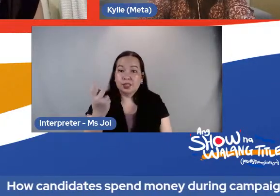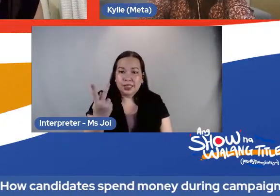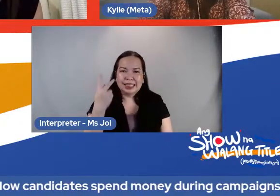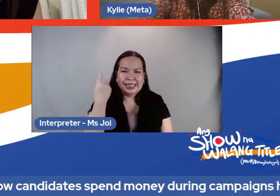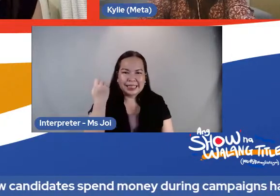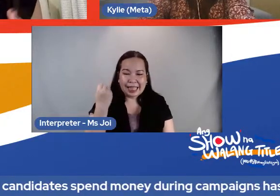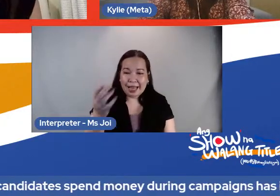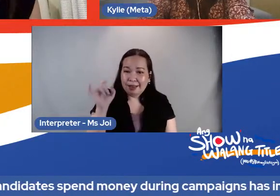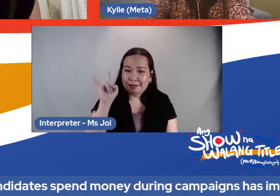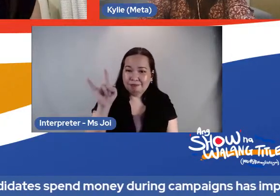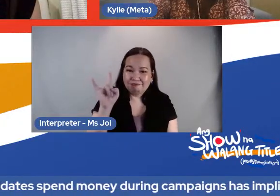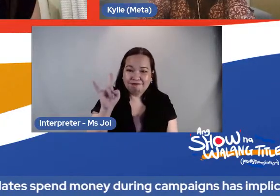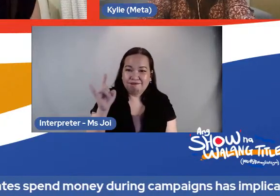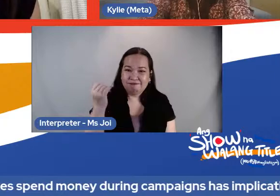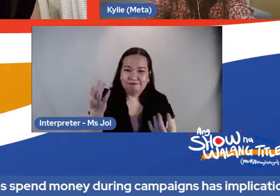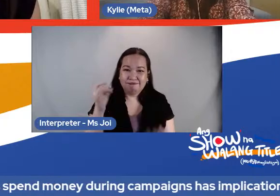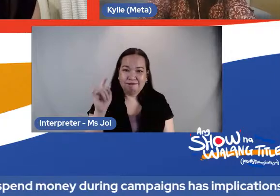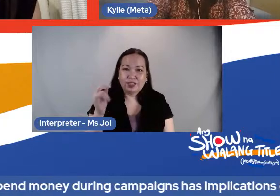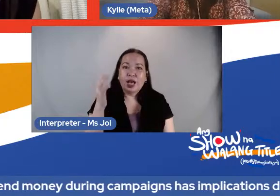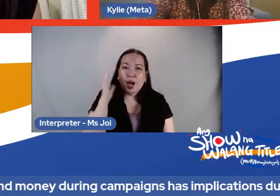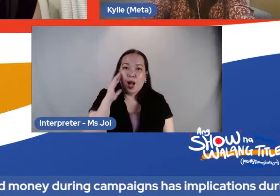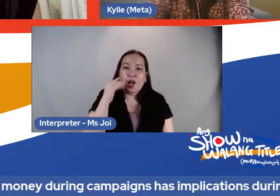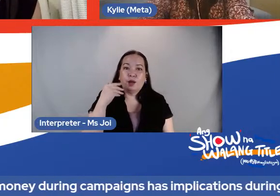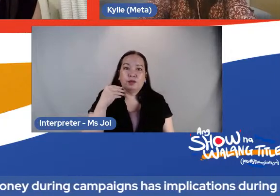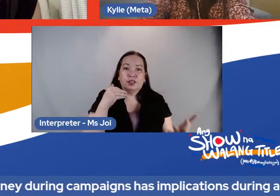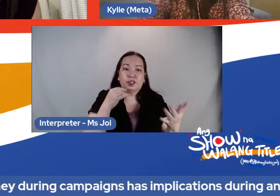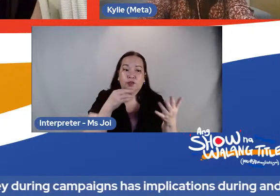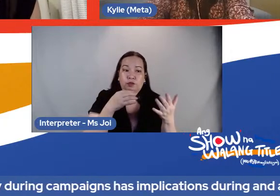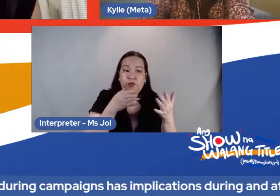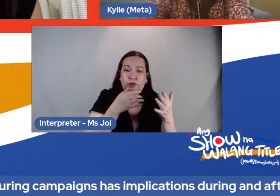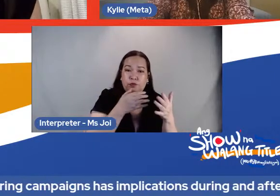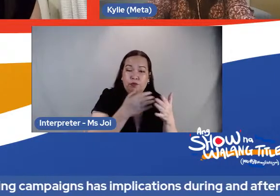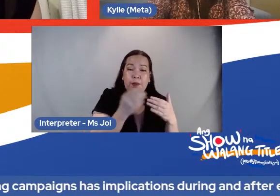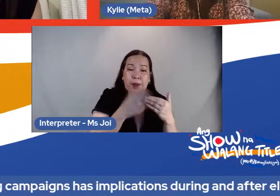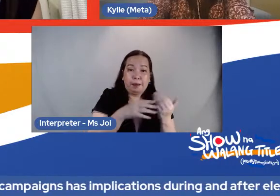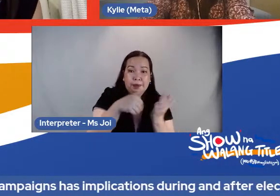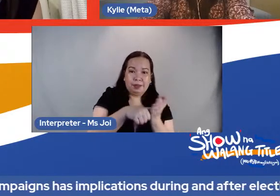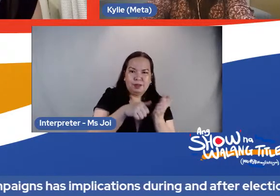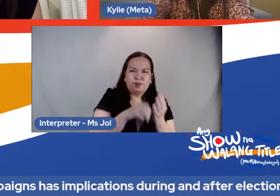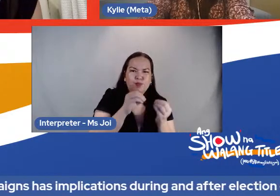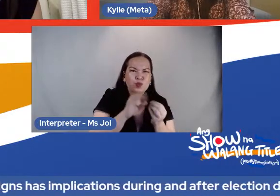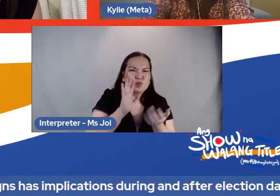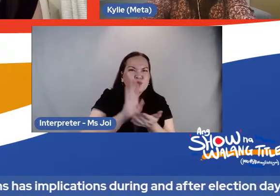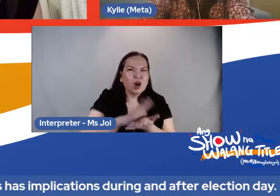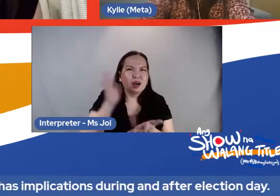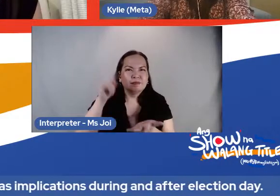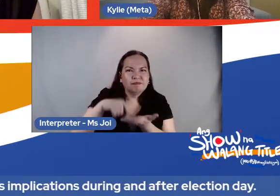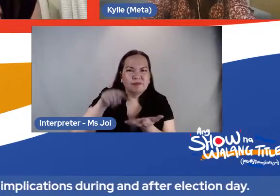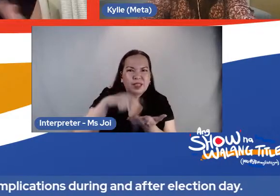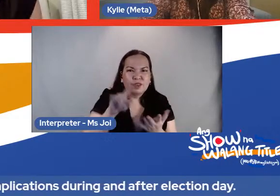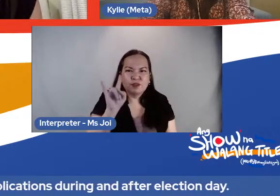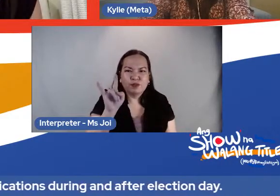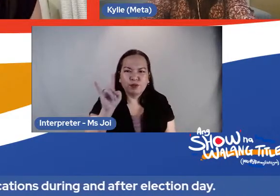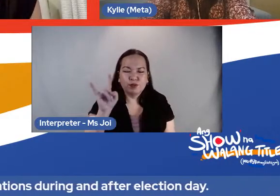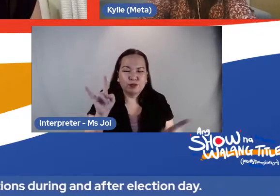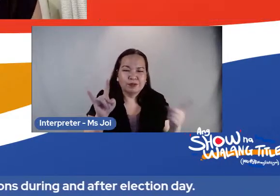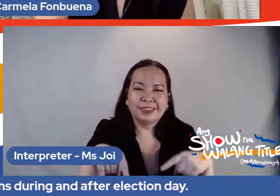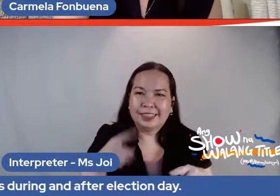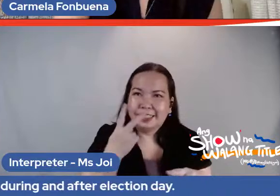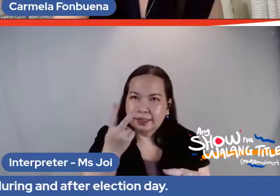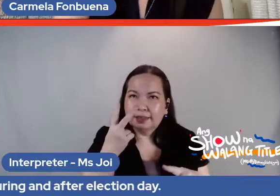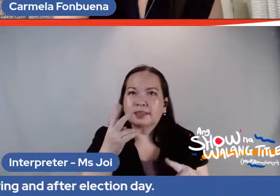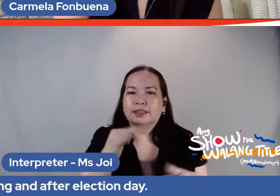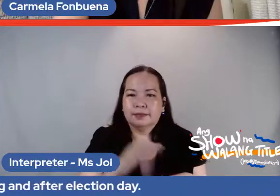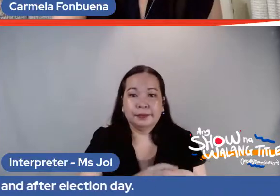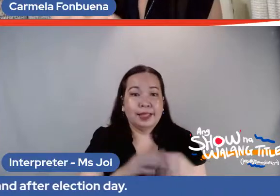fact, we know that towards election day, ad spots would become more expensive. So these were the things we were monitoring before. And then after the